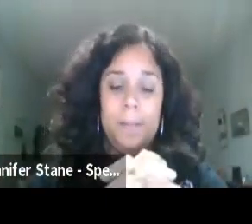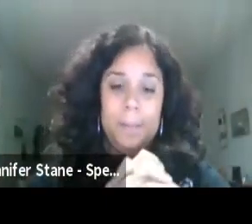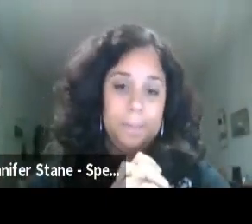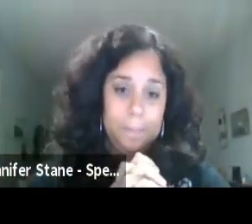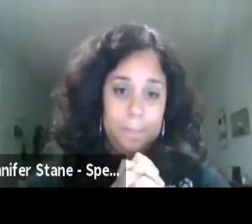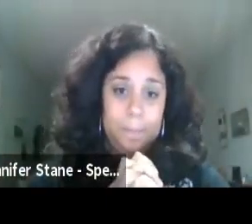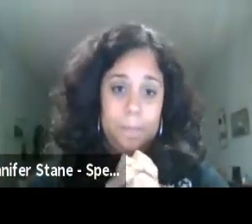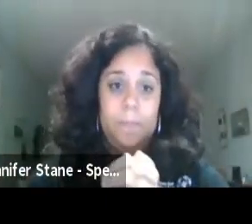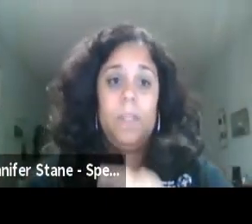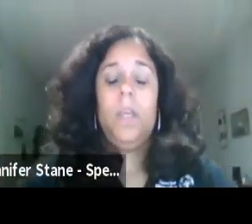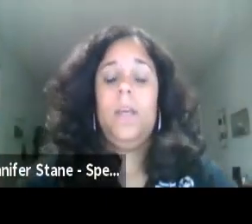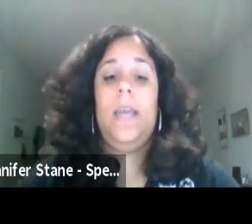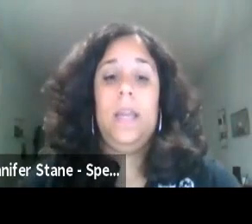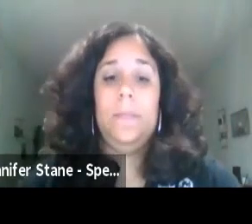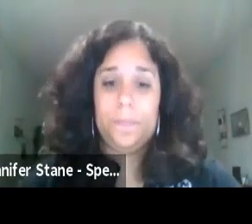in.